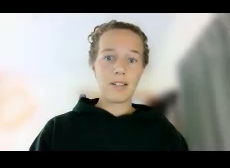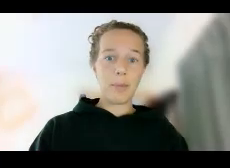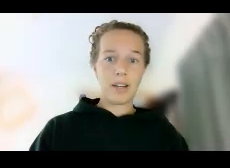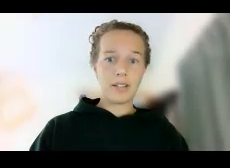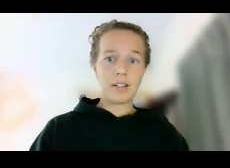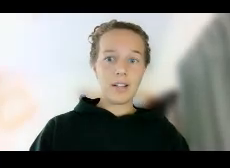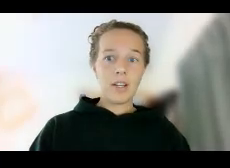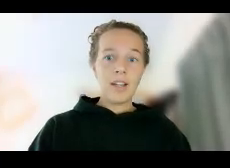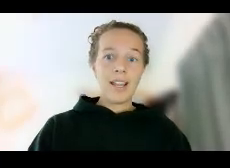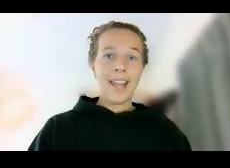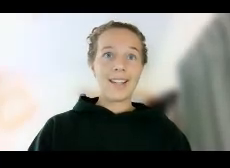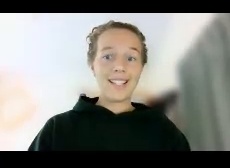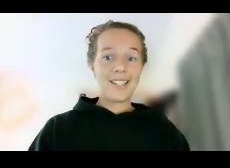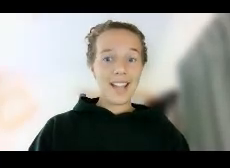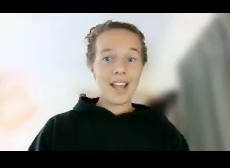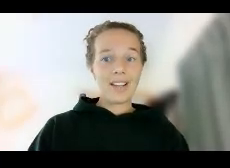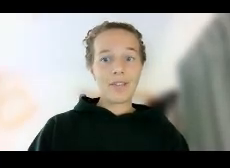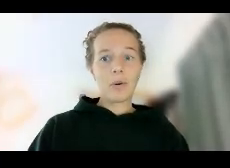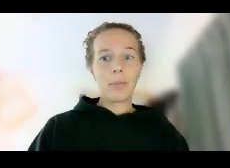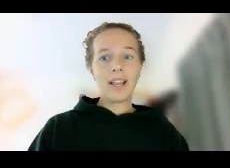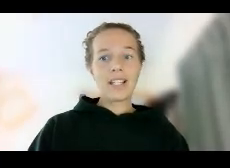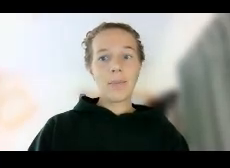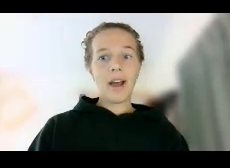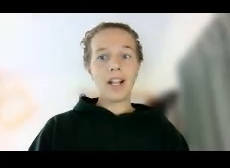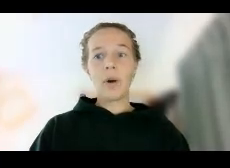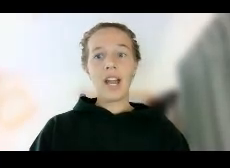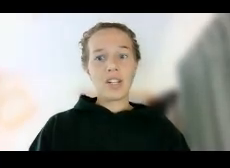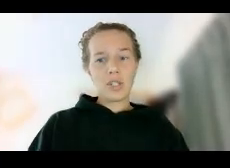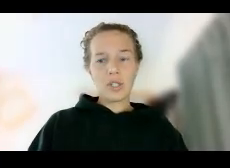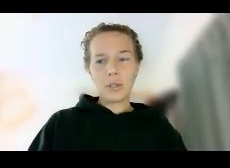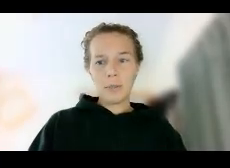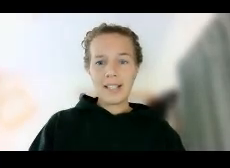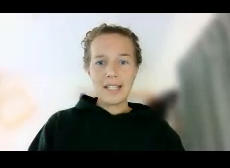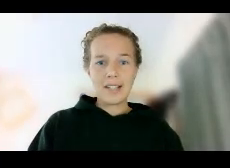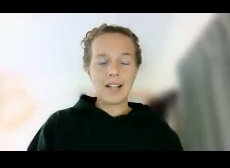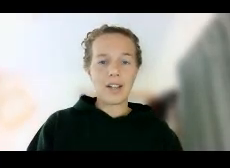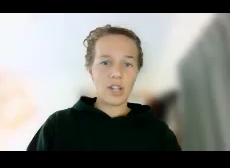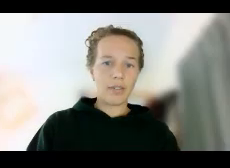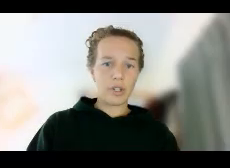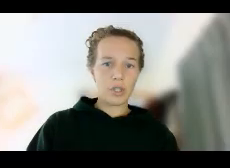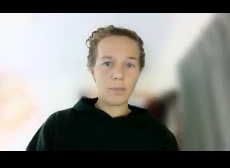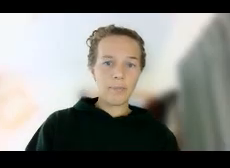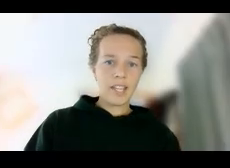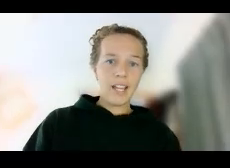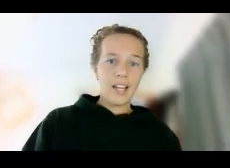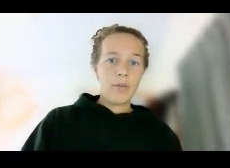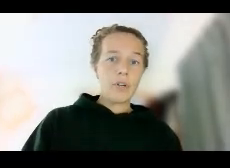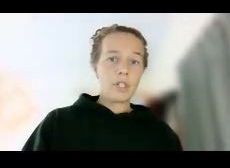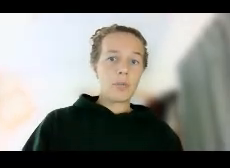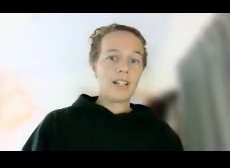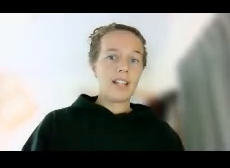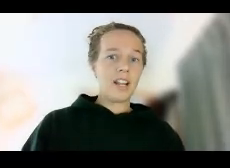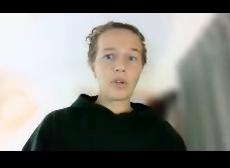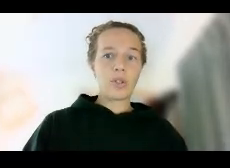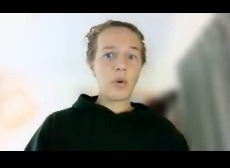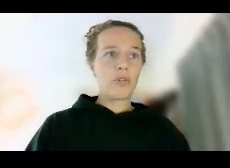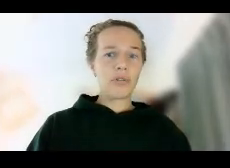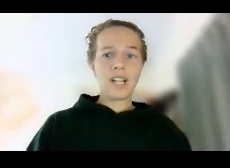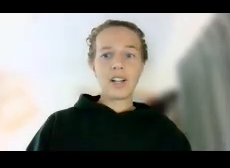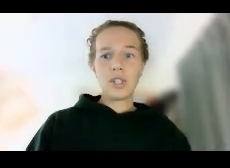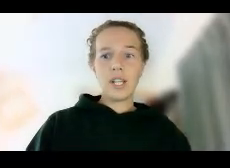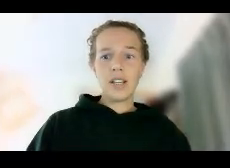on became less abundant. And instead, they were replaced by lower energy species like jellyfish, which meant that there